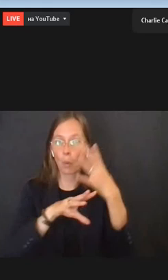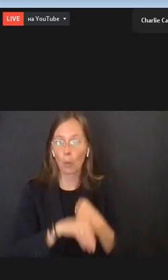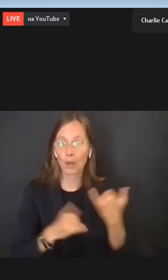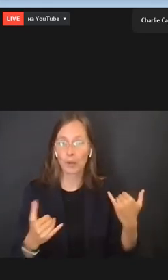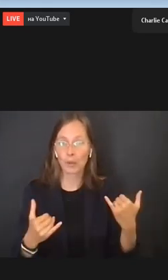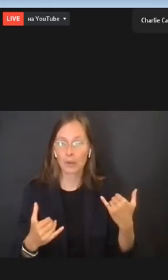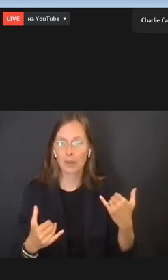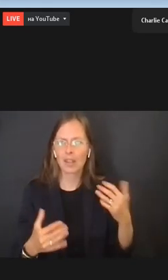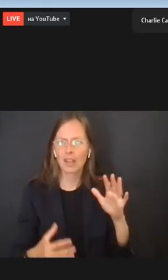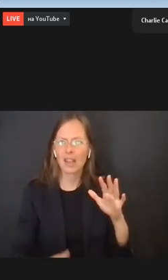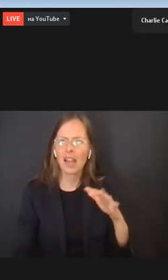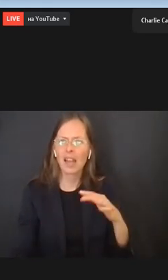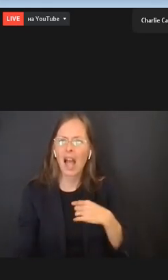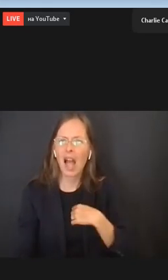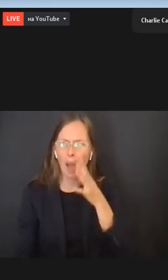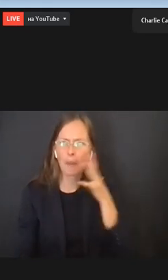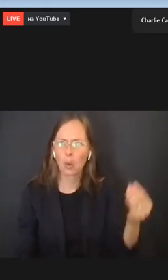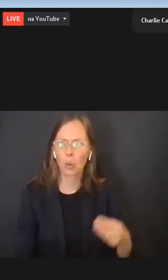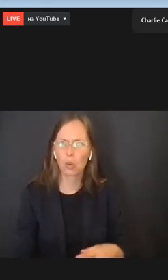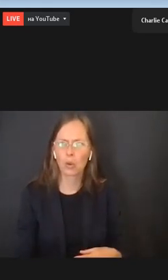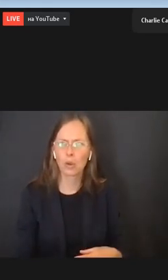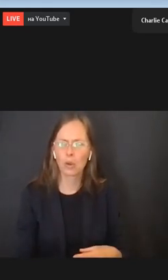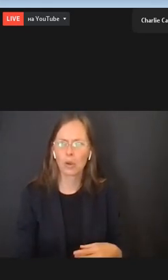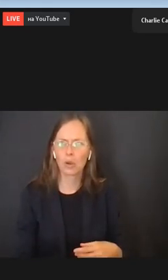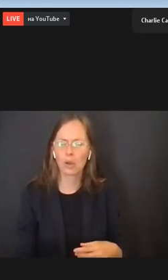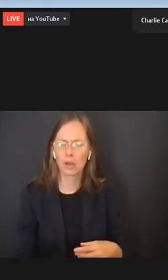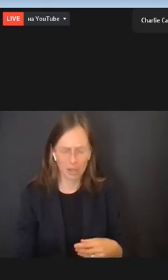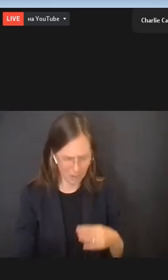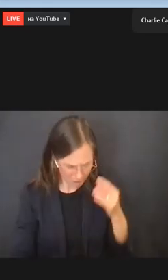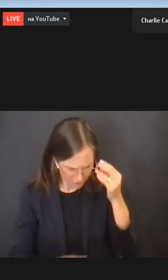I'm going to go and try to process what I've just